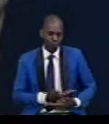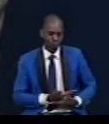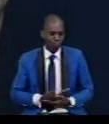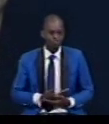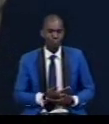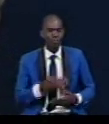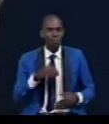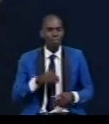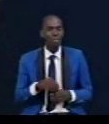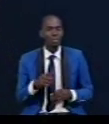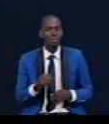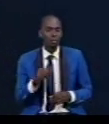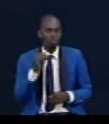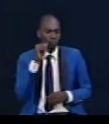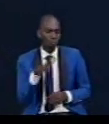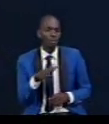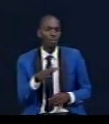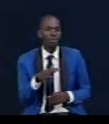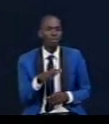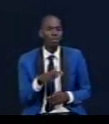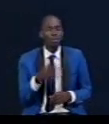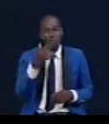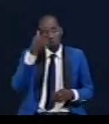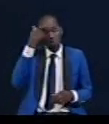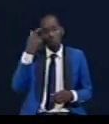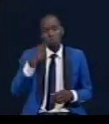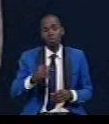wasn't dead, but that part of the